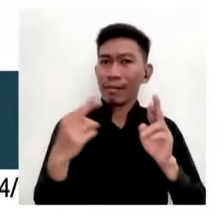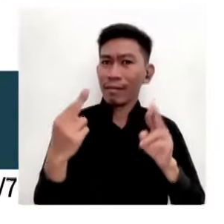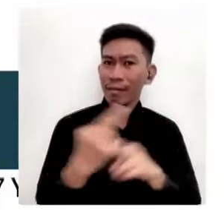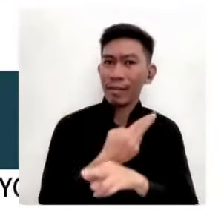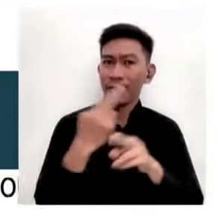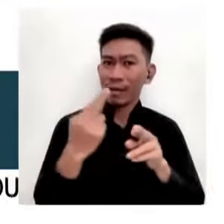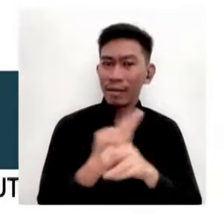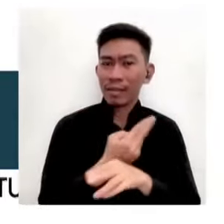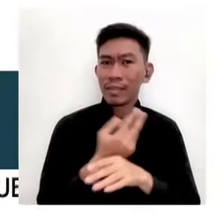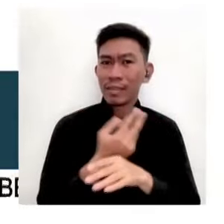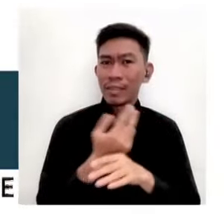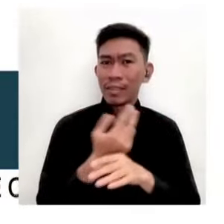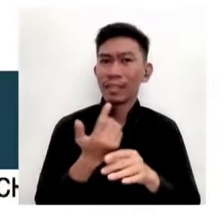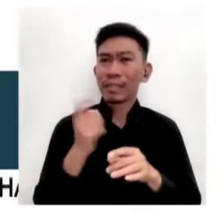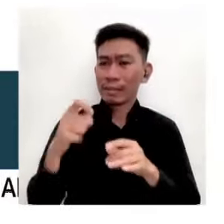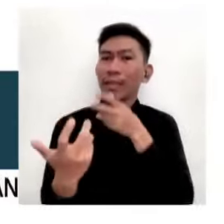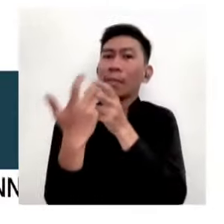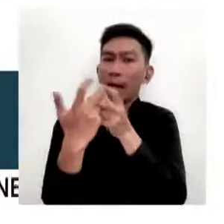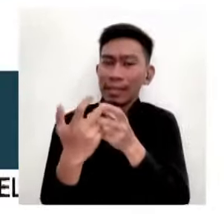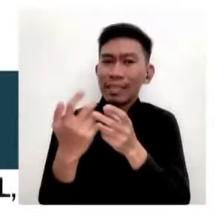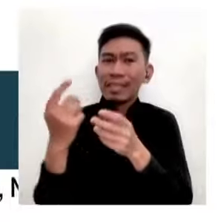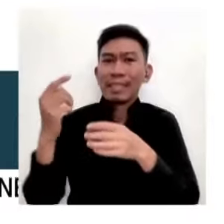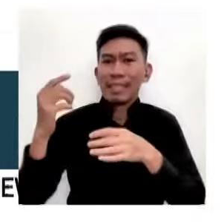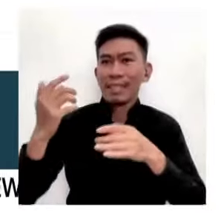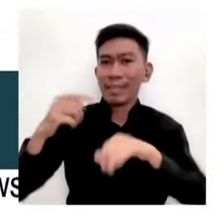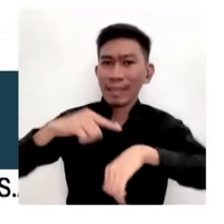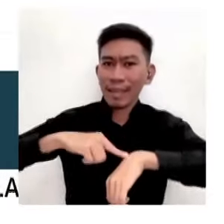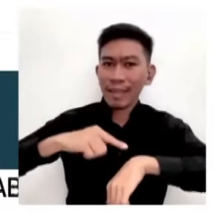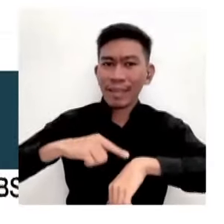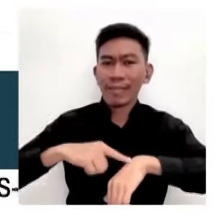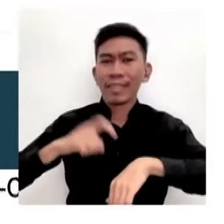the times. We must be globally